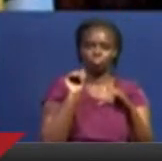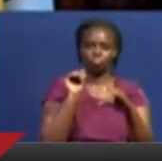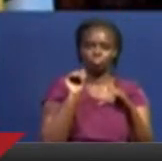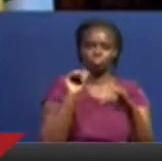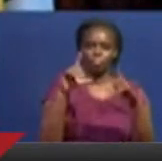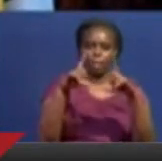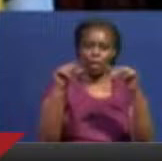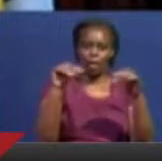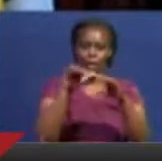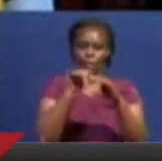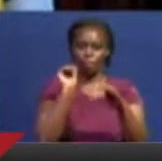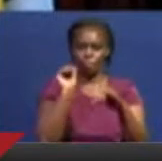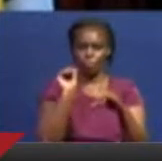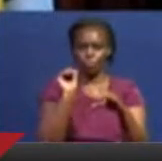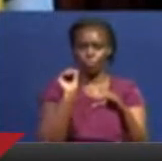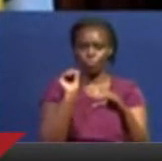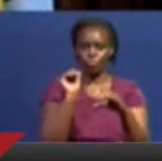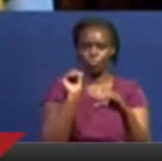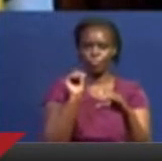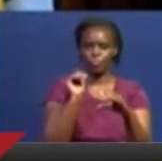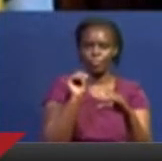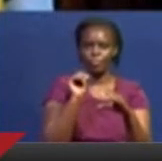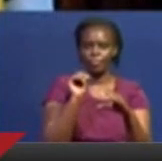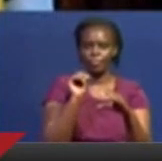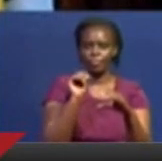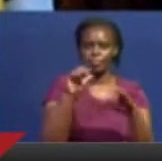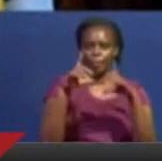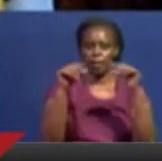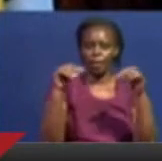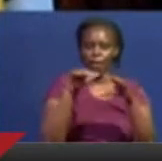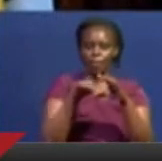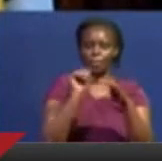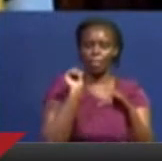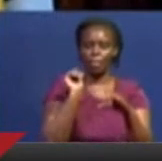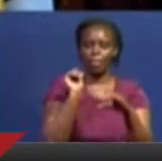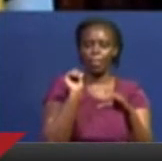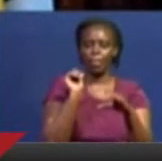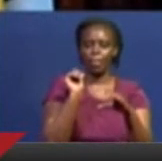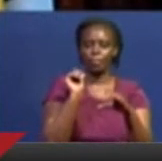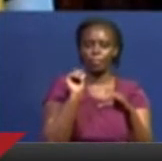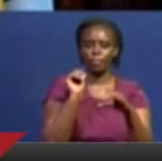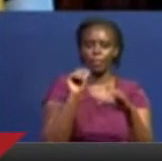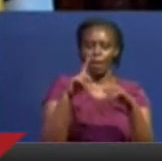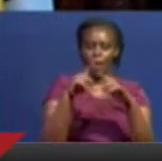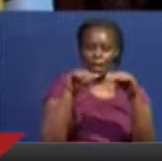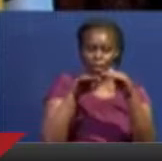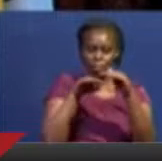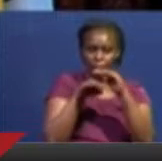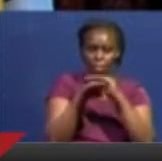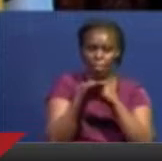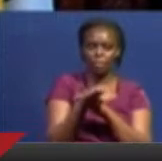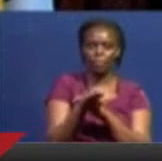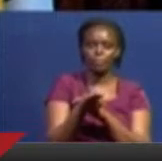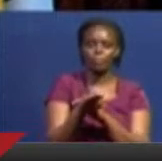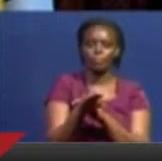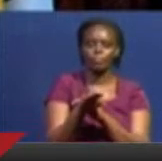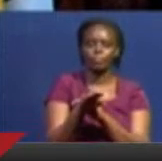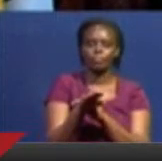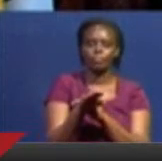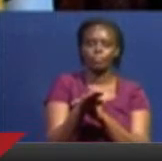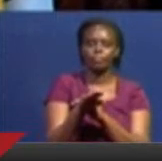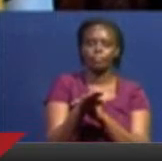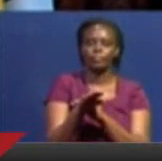And your rules require that you vote in silence. Log out. Log in. Yes?